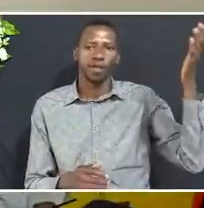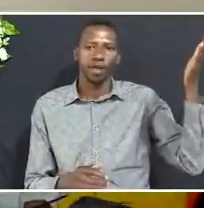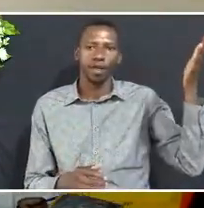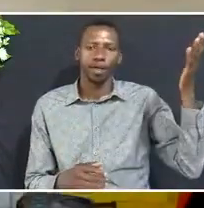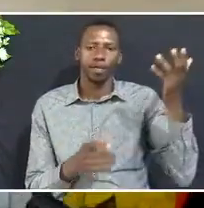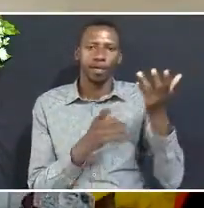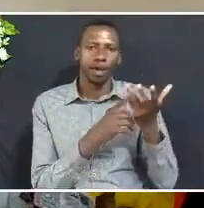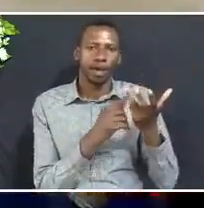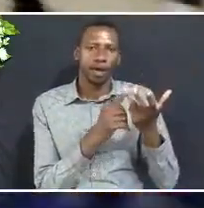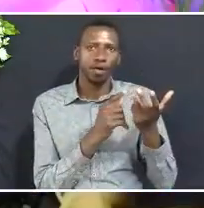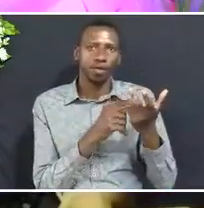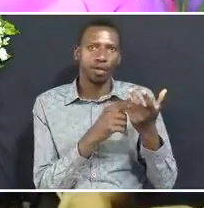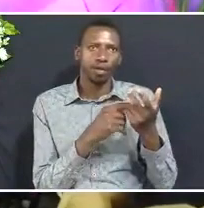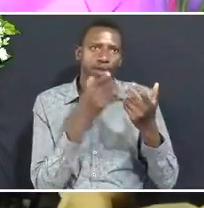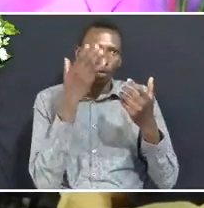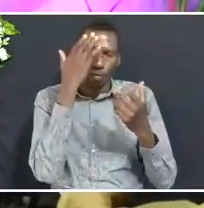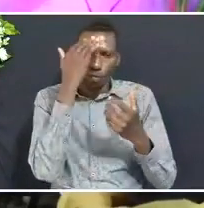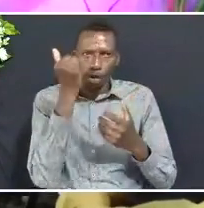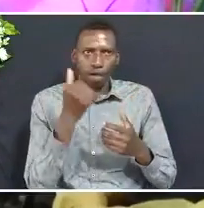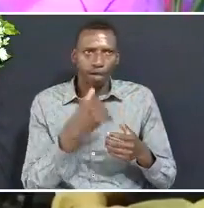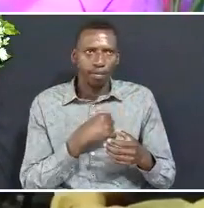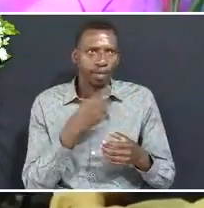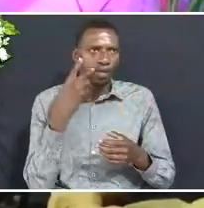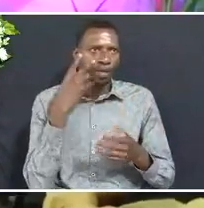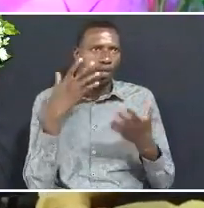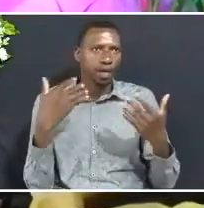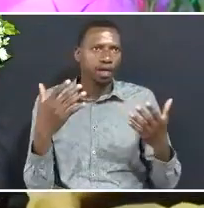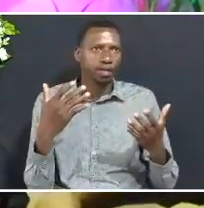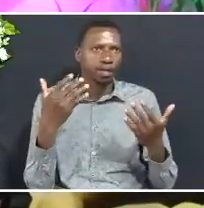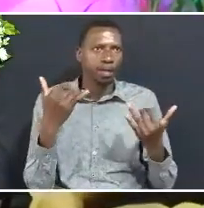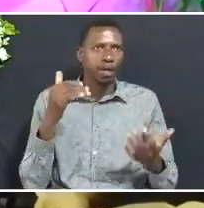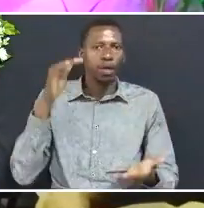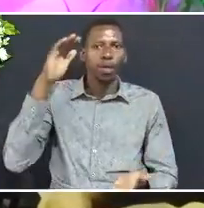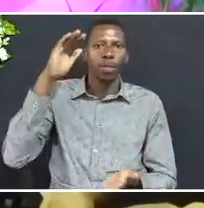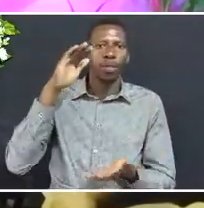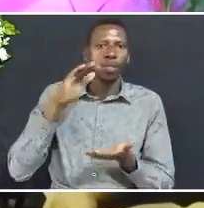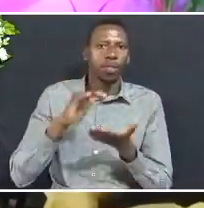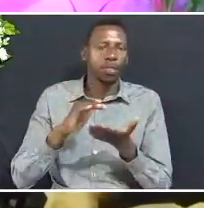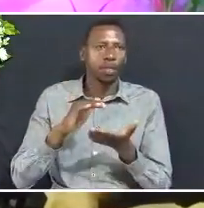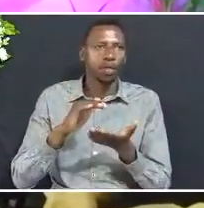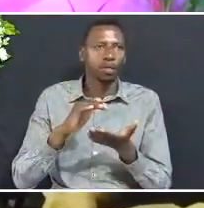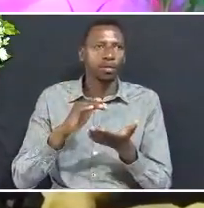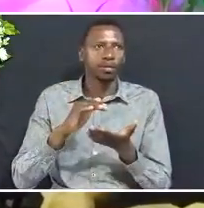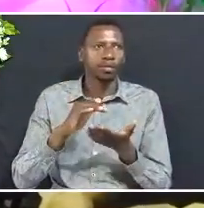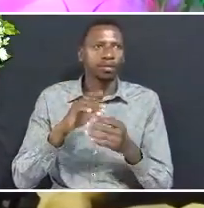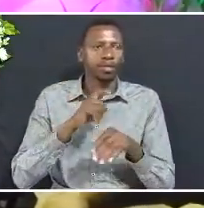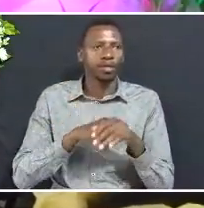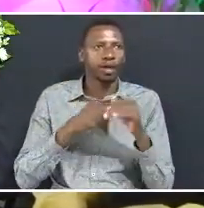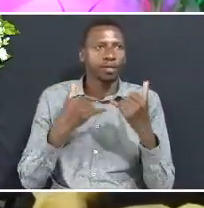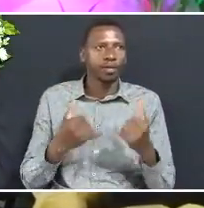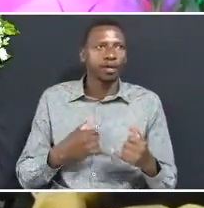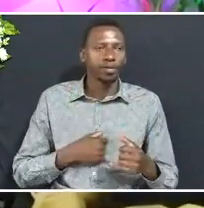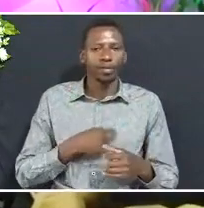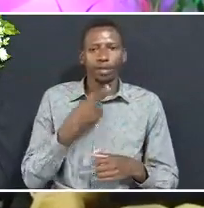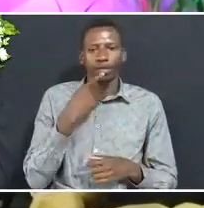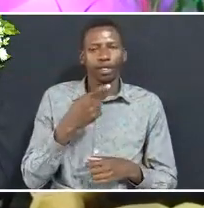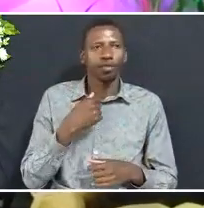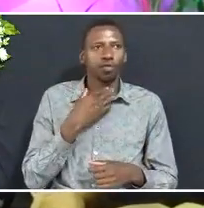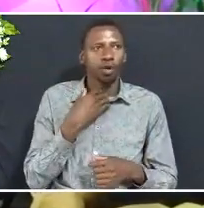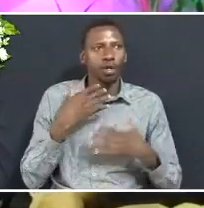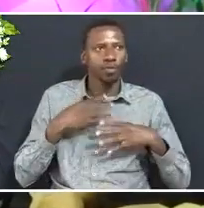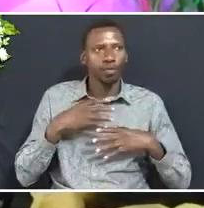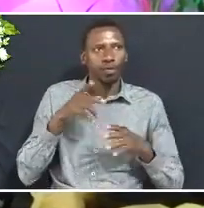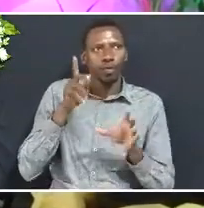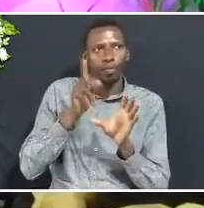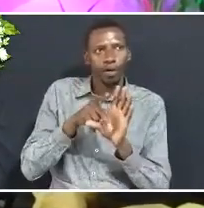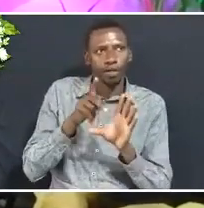of us, because I'm seeing the hands being reduced, when now I'm saying that I want people who